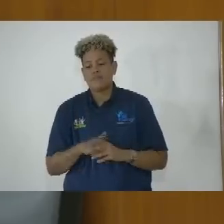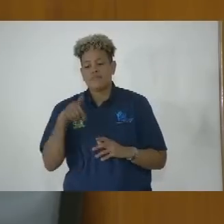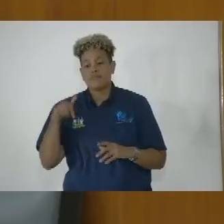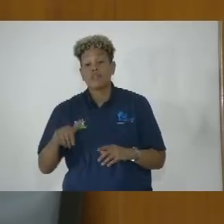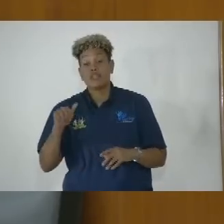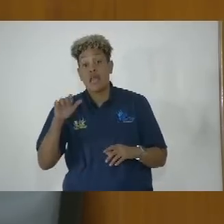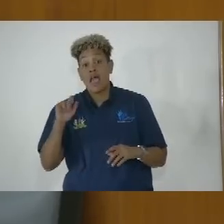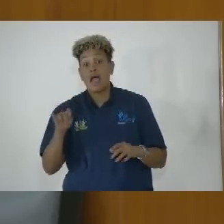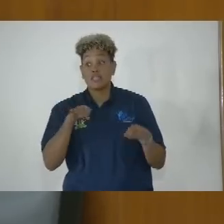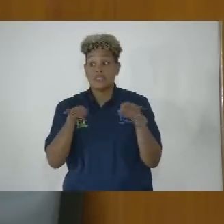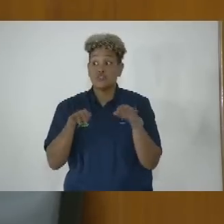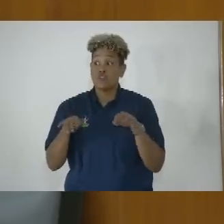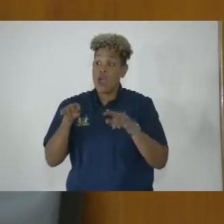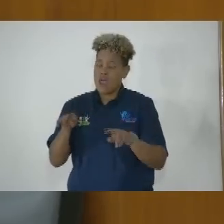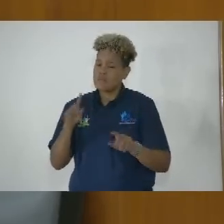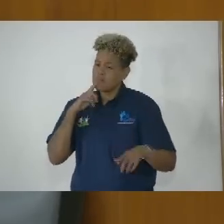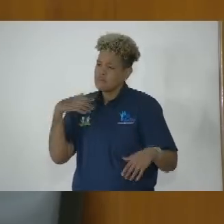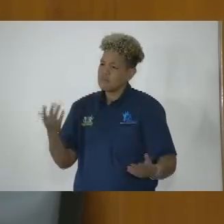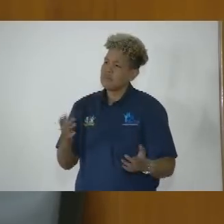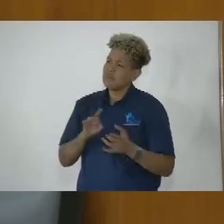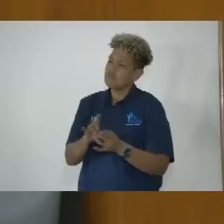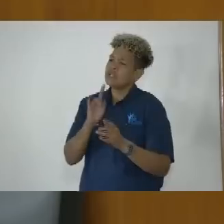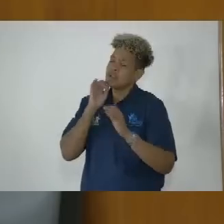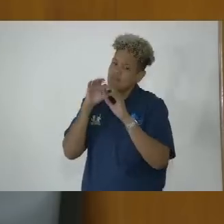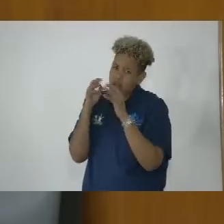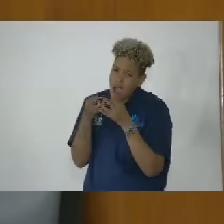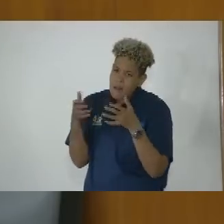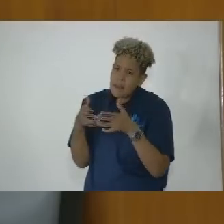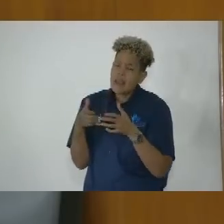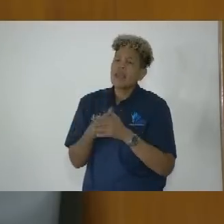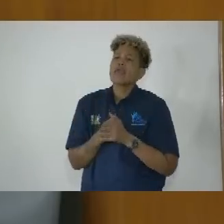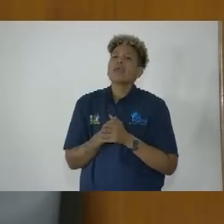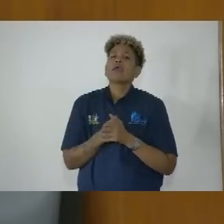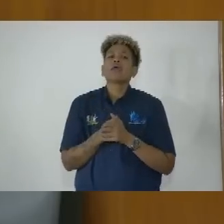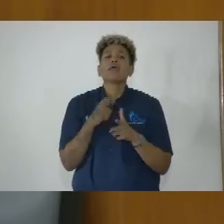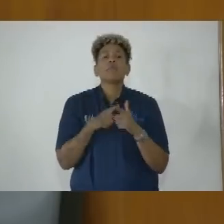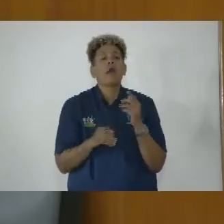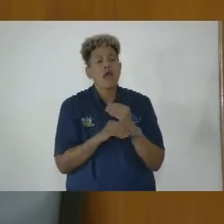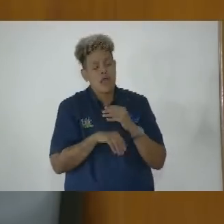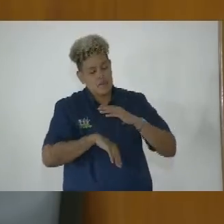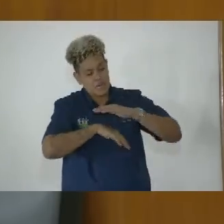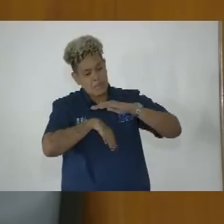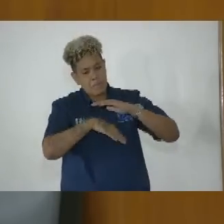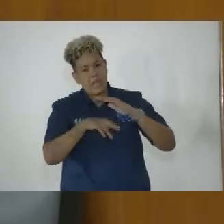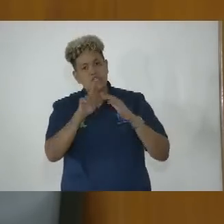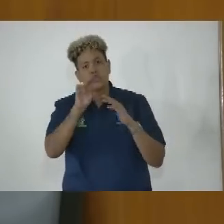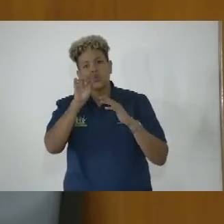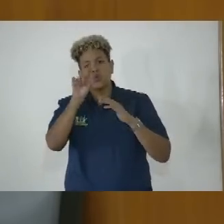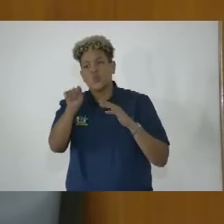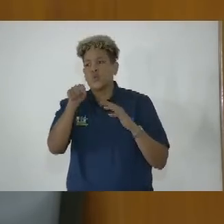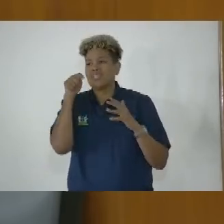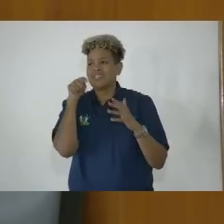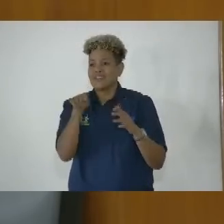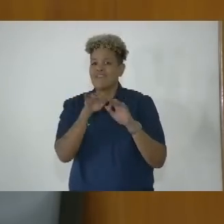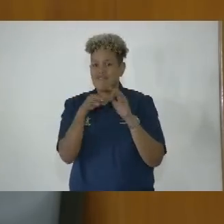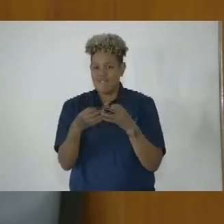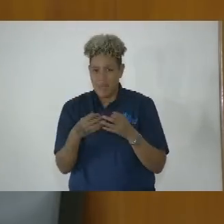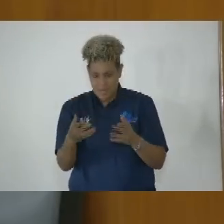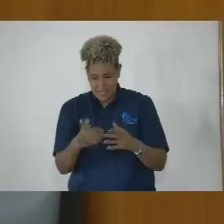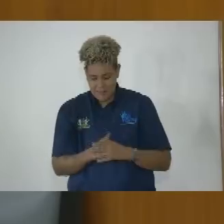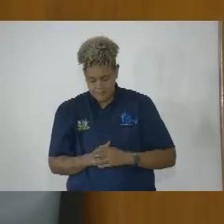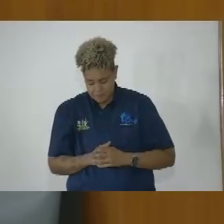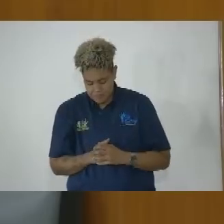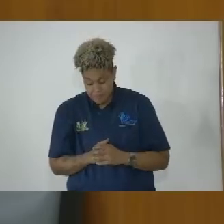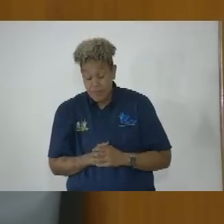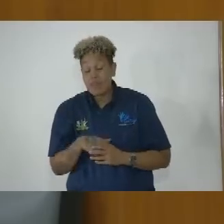act describes, it's about the family and the basic unit of such.